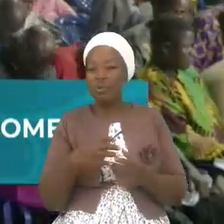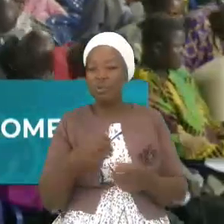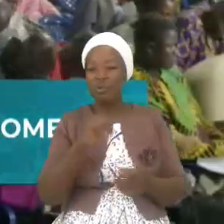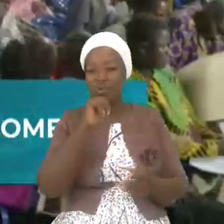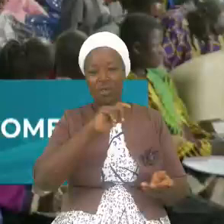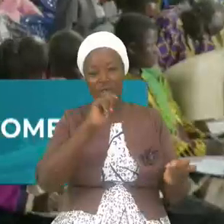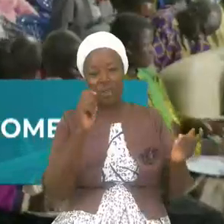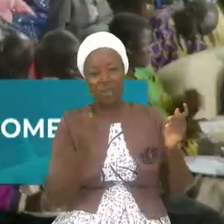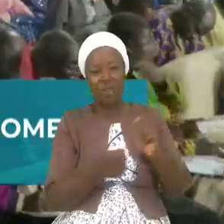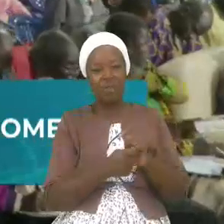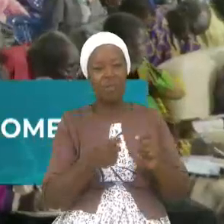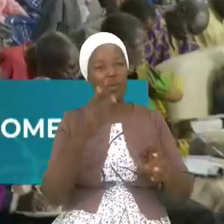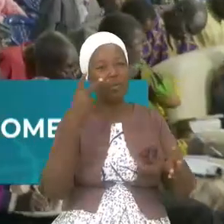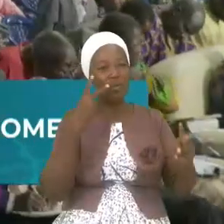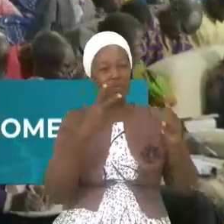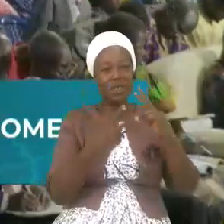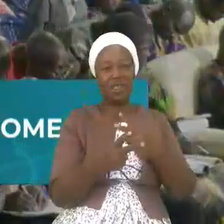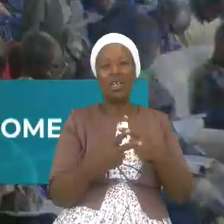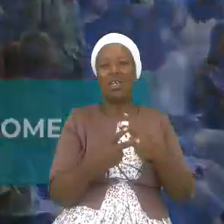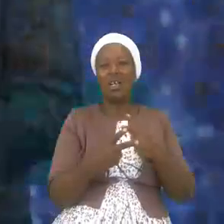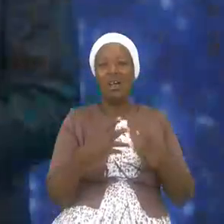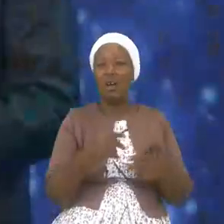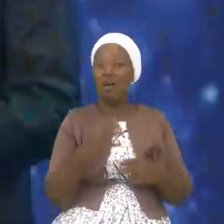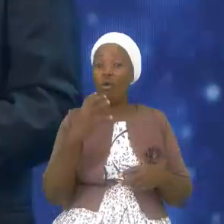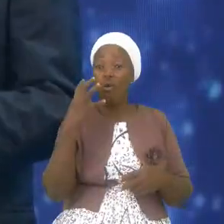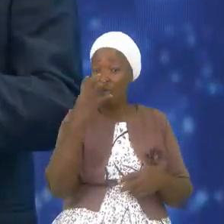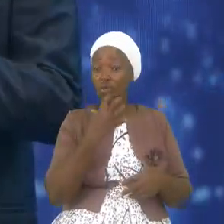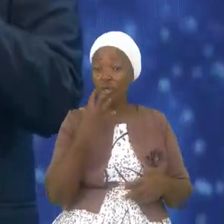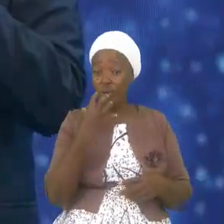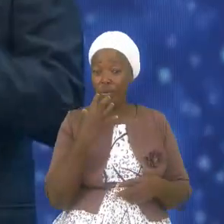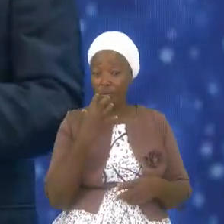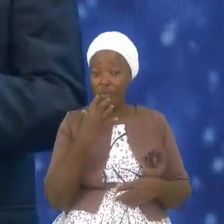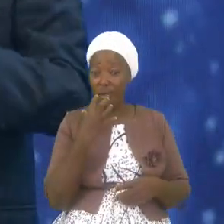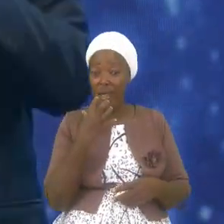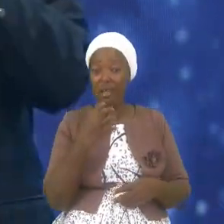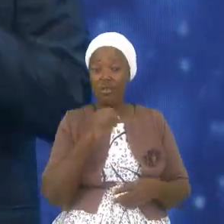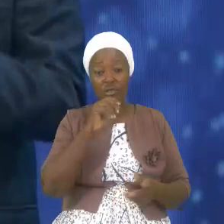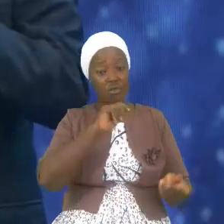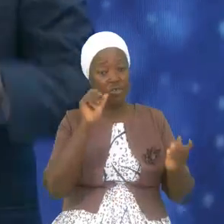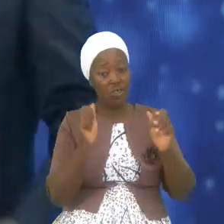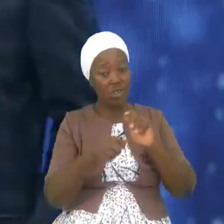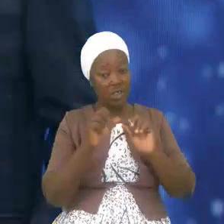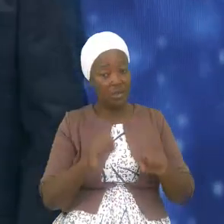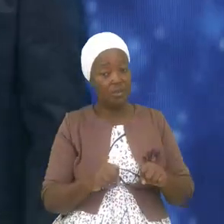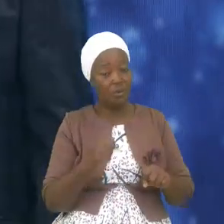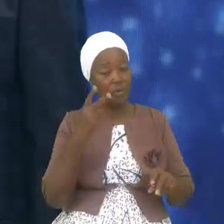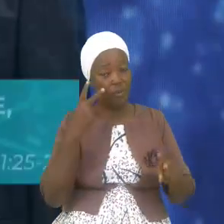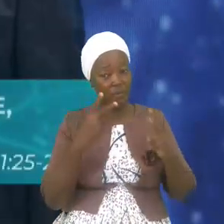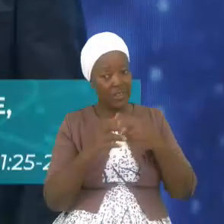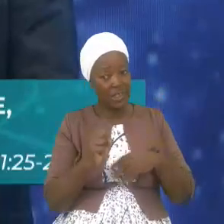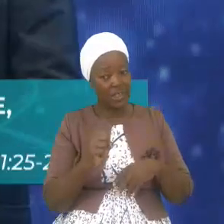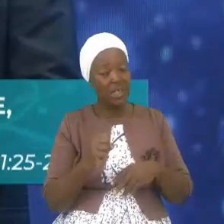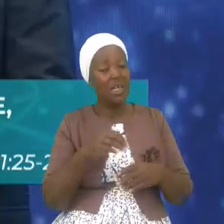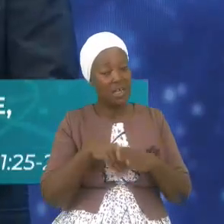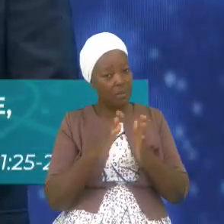5. I'm reading from verse 25. Daniel chapter 5, verse 25. This is that